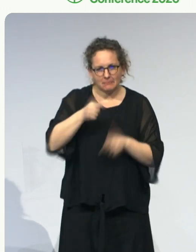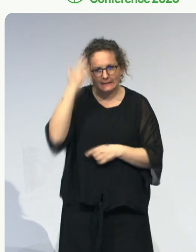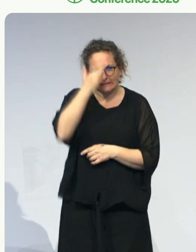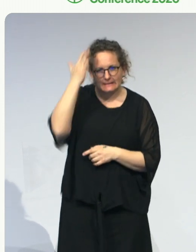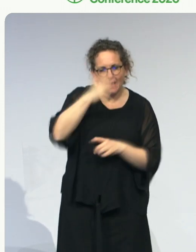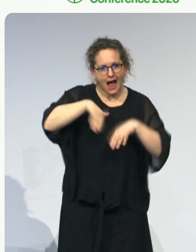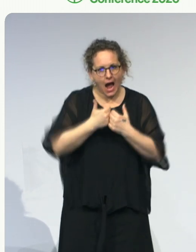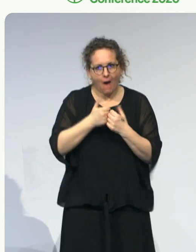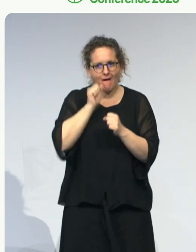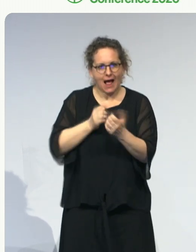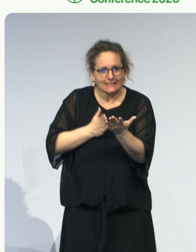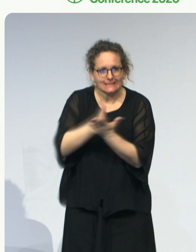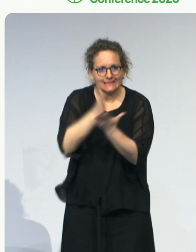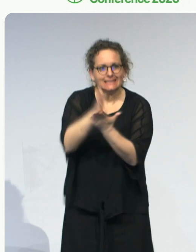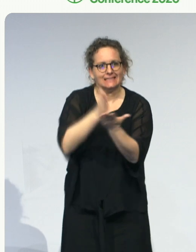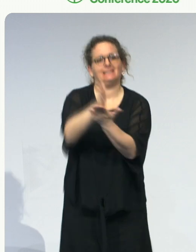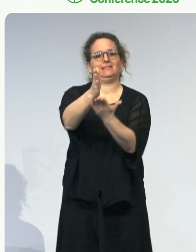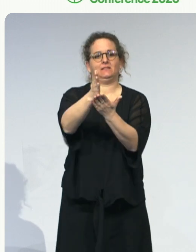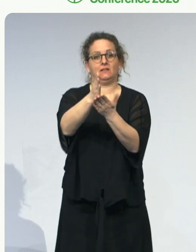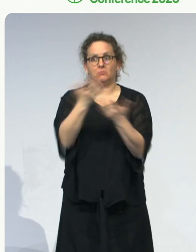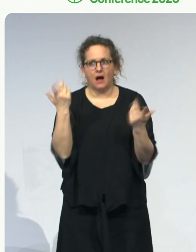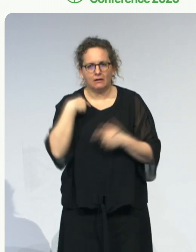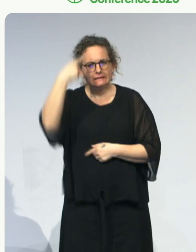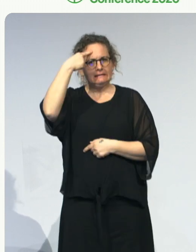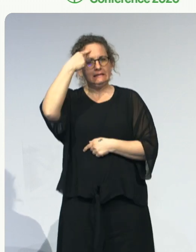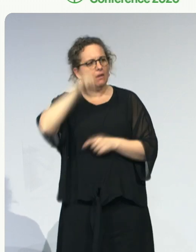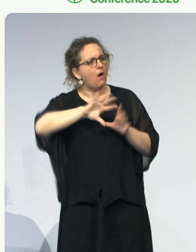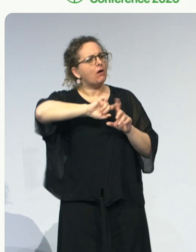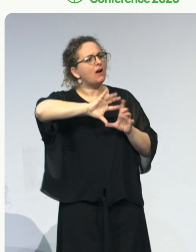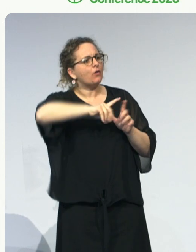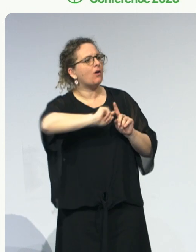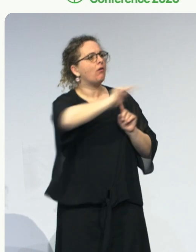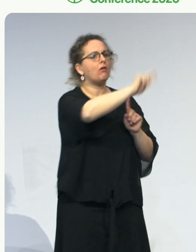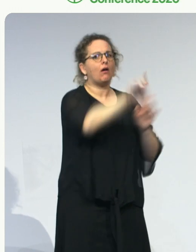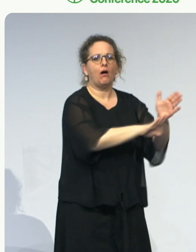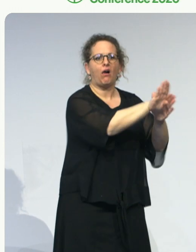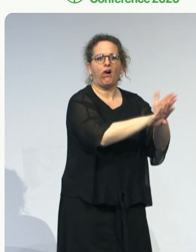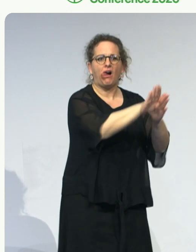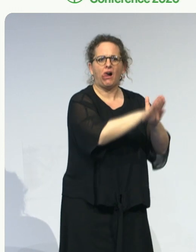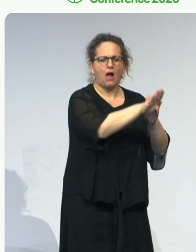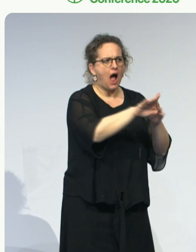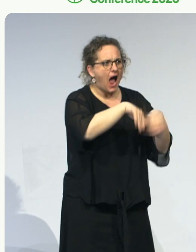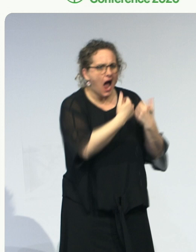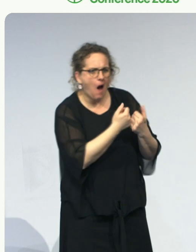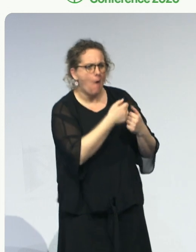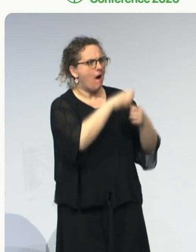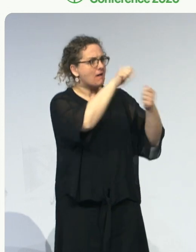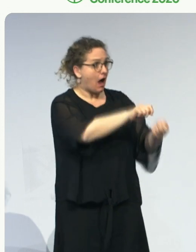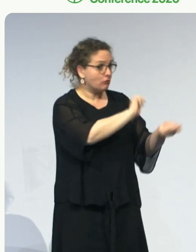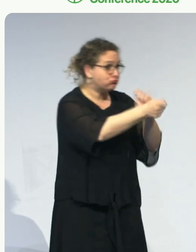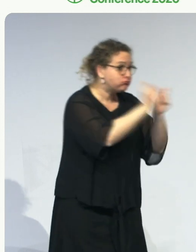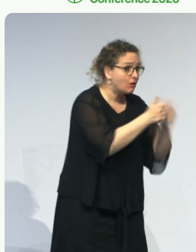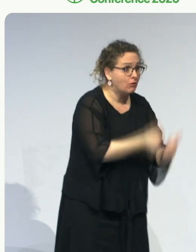other developing countries facing the same predicament will overcome the hurdles that they face and provide quality,